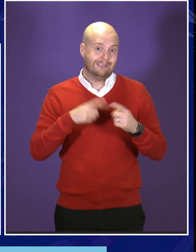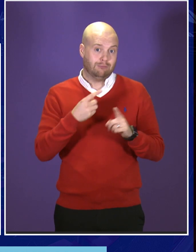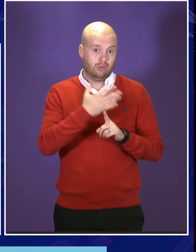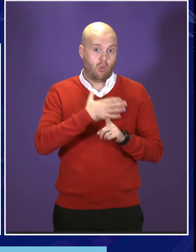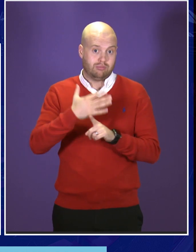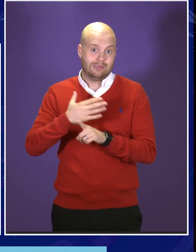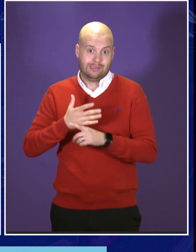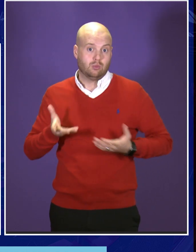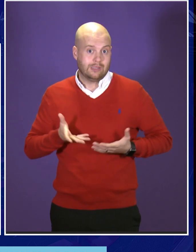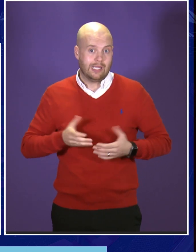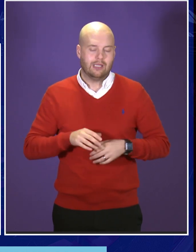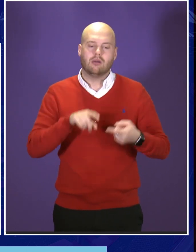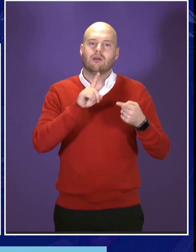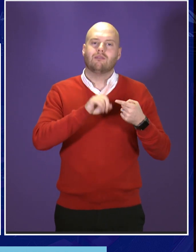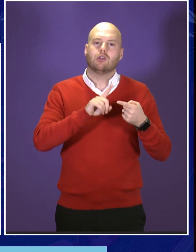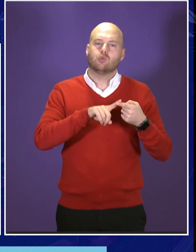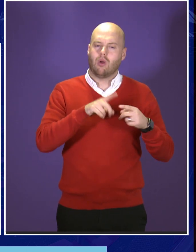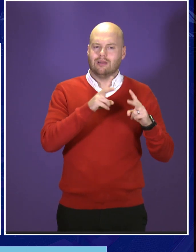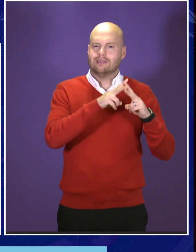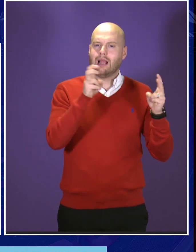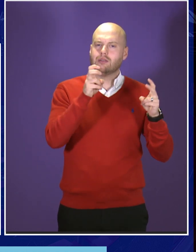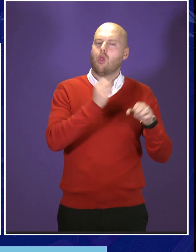The first one is titled Golden Waves,